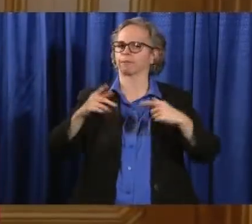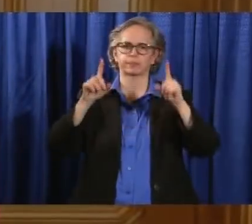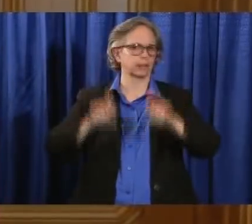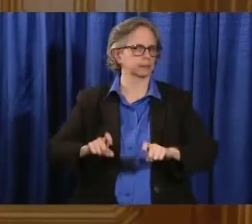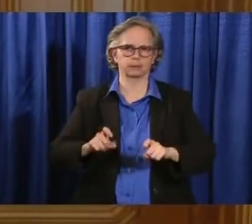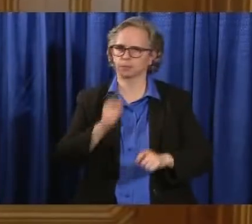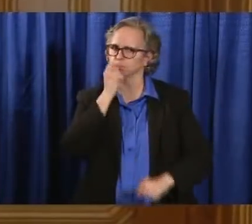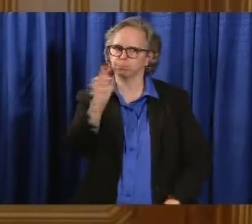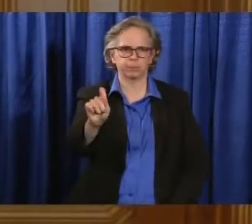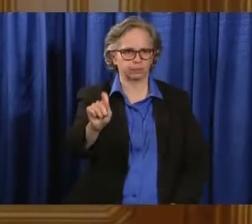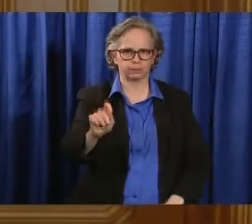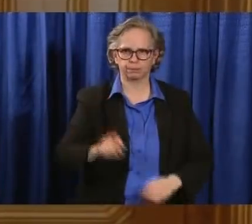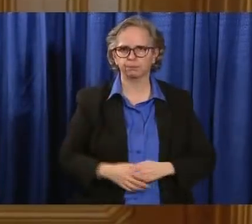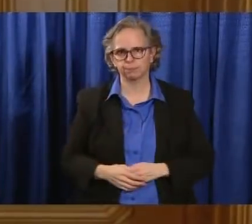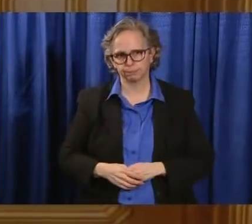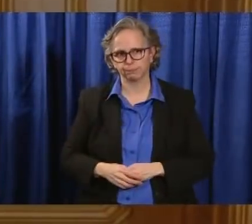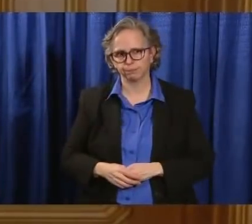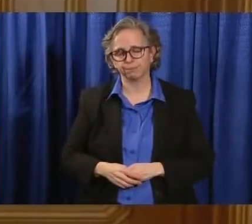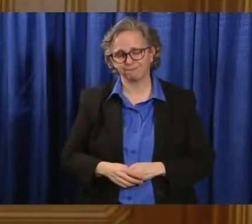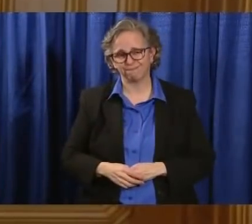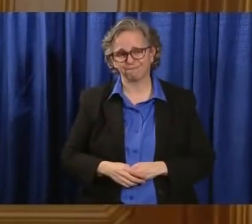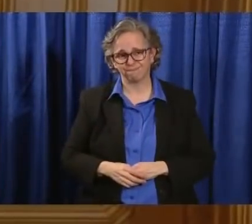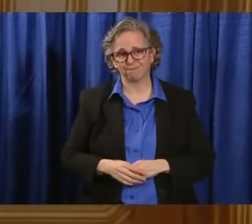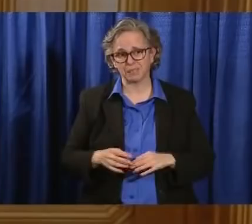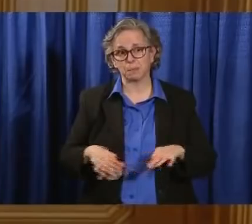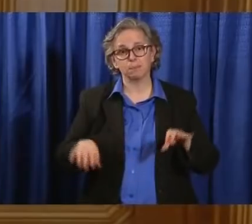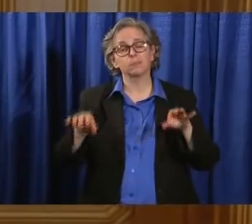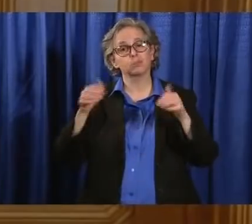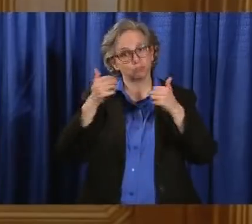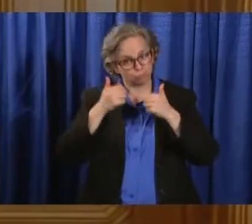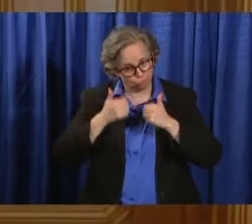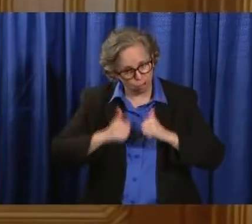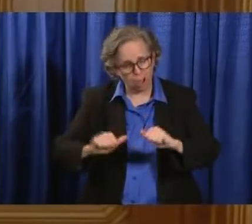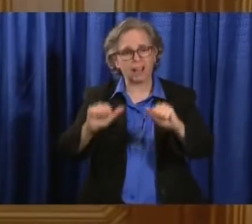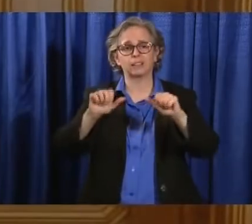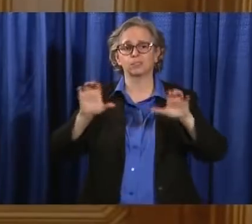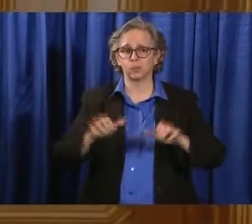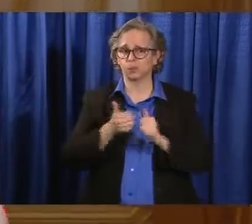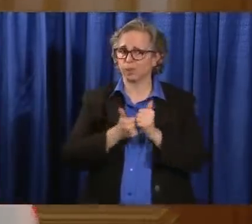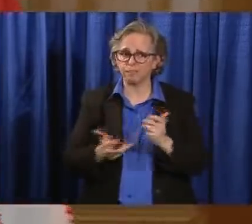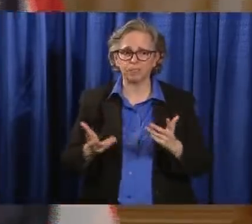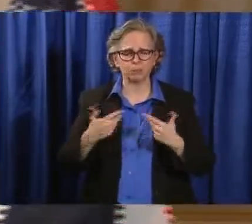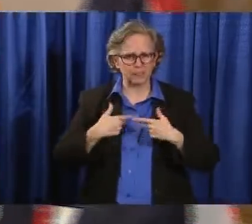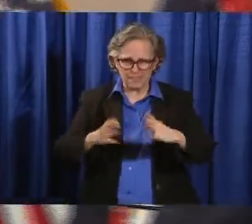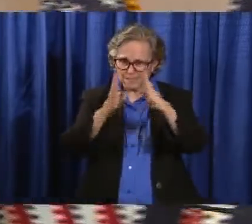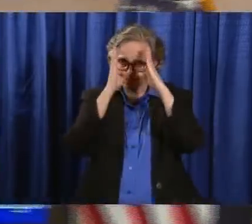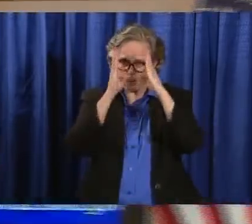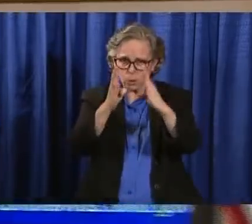it's important. We're doing everything that we can, and we're really focused on it.